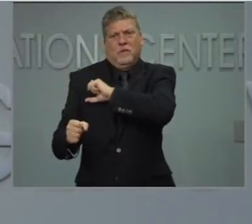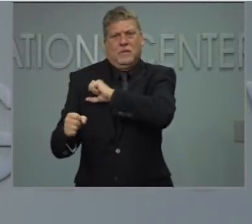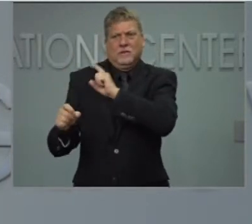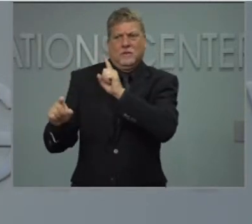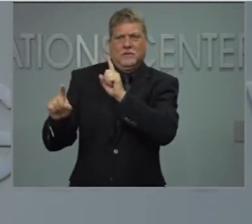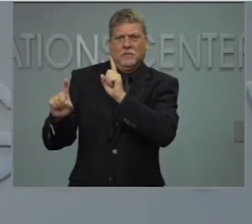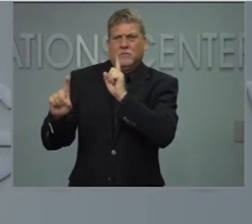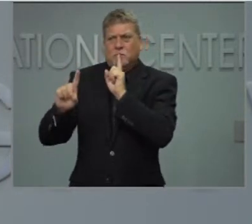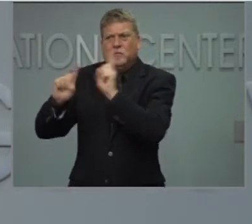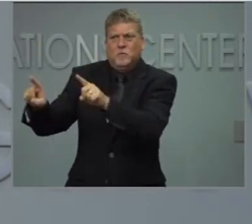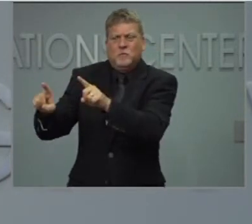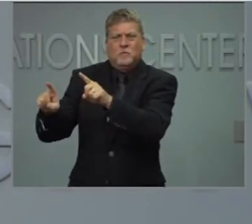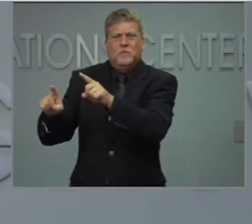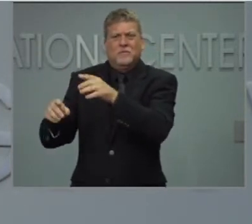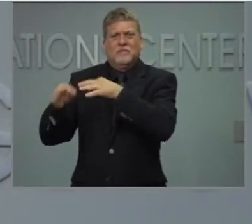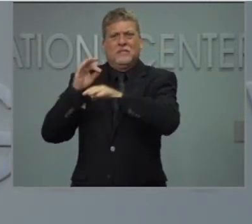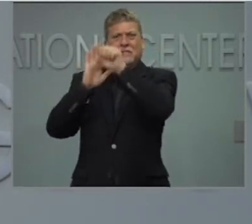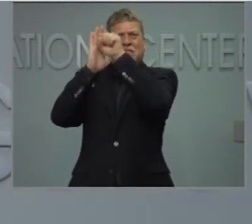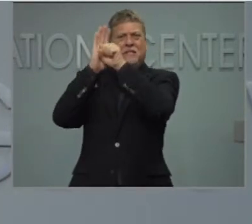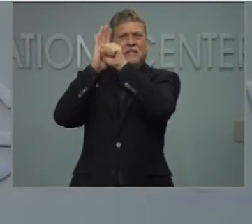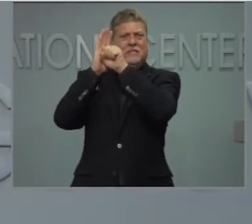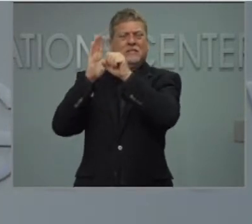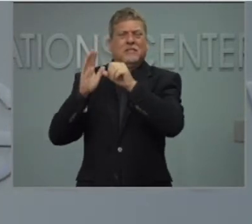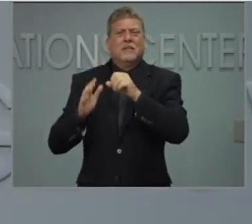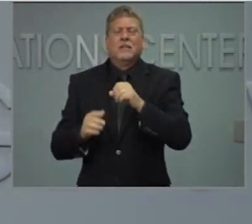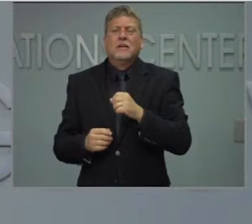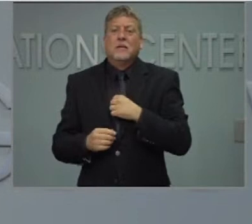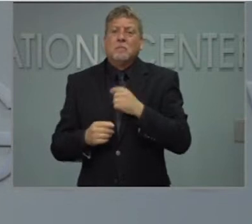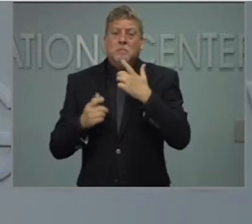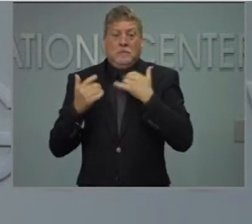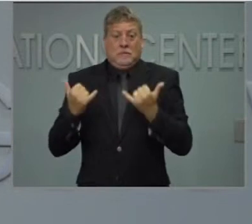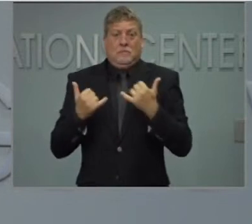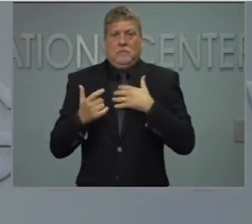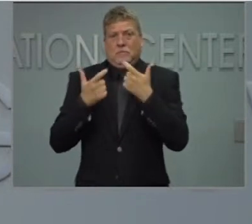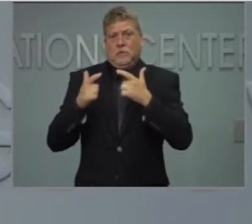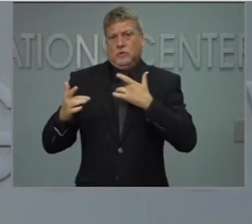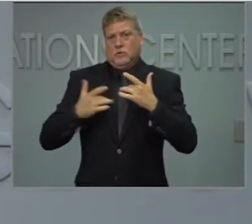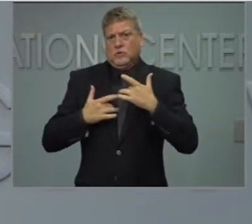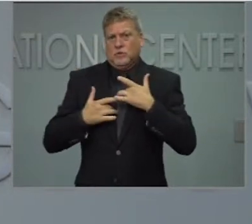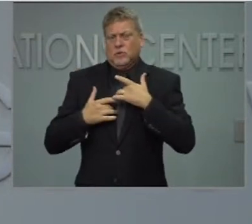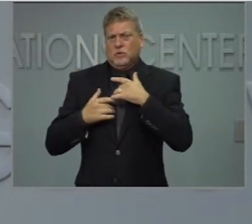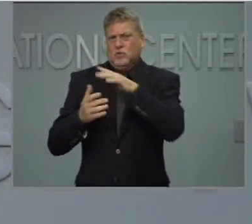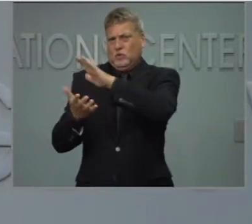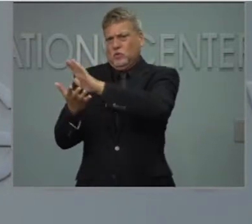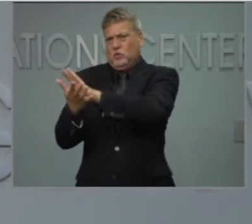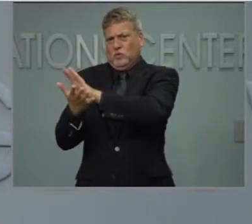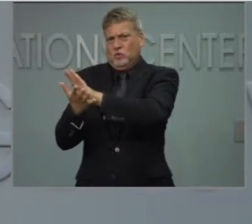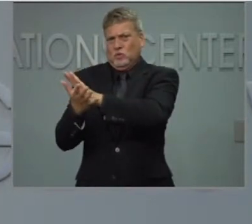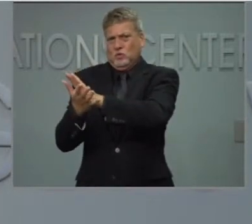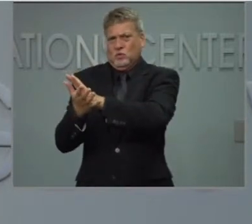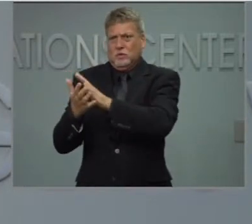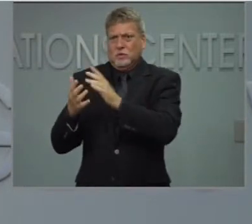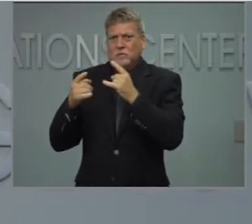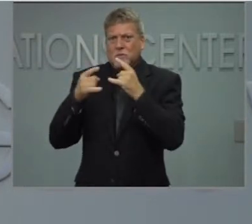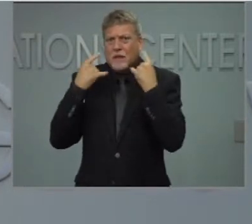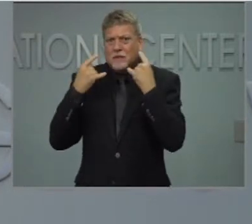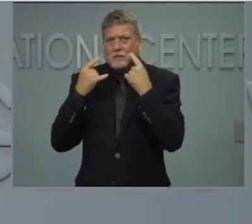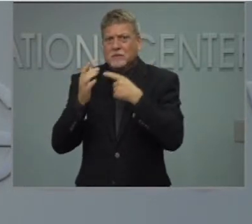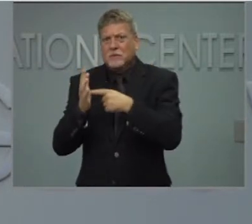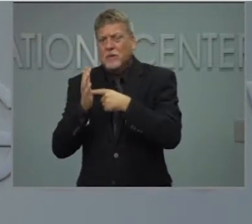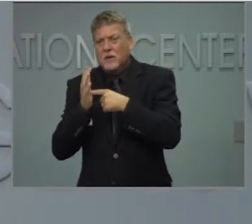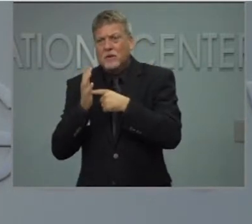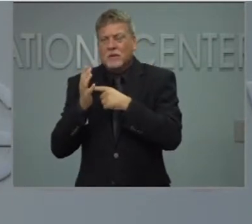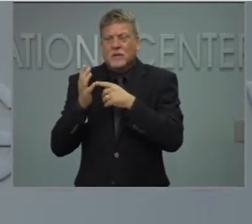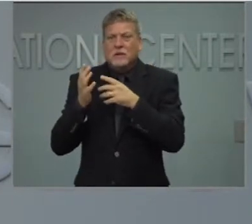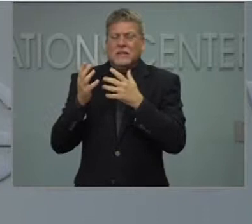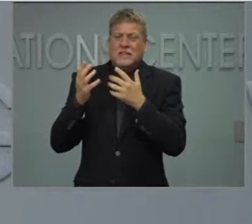concerned about masks in our schools, particularly with children that can't even be vaccinated yet. But I am